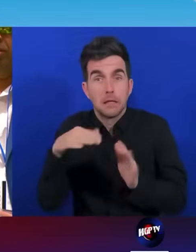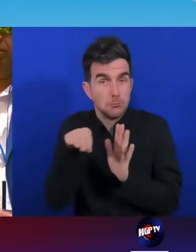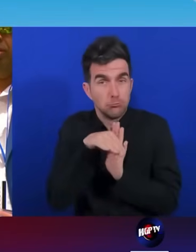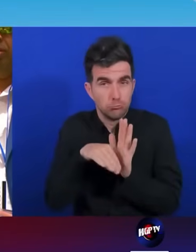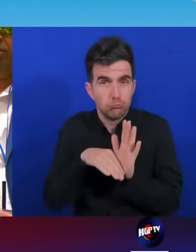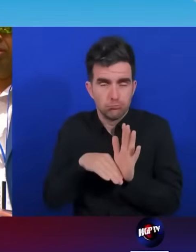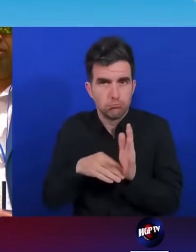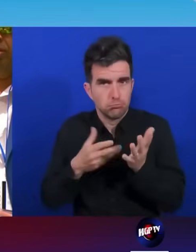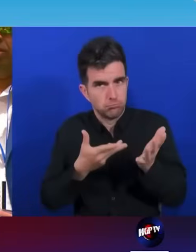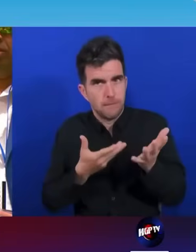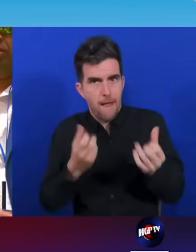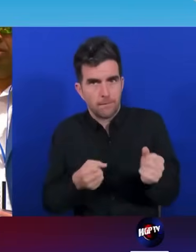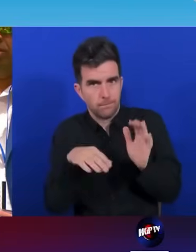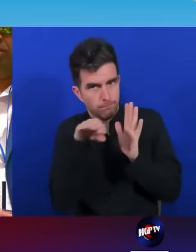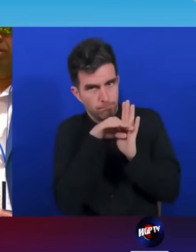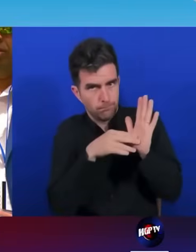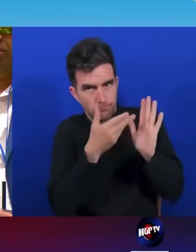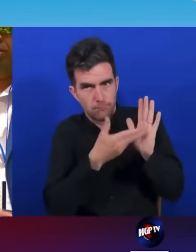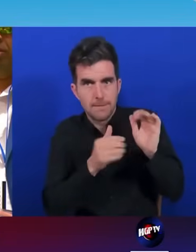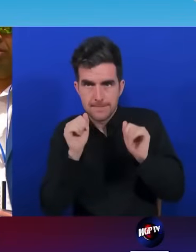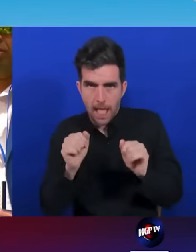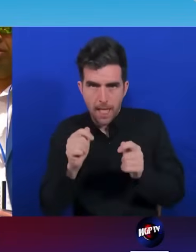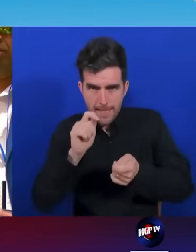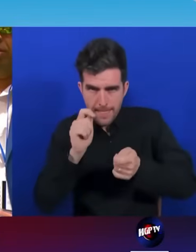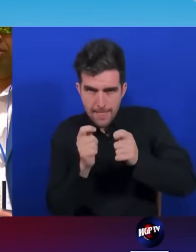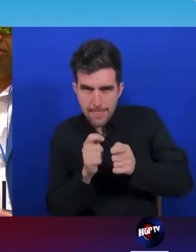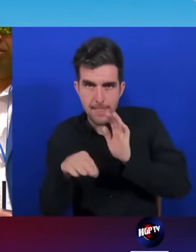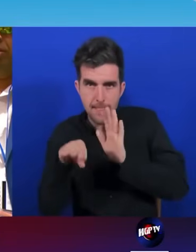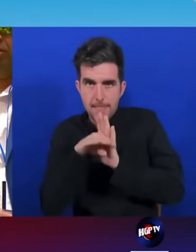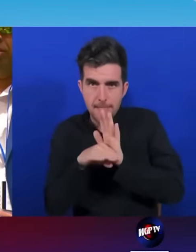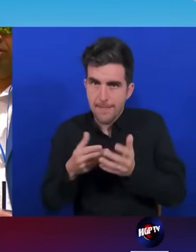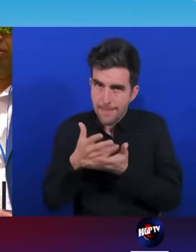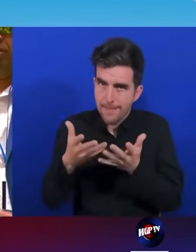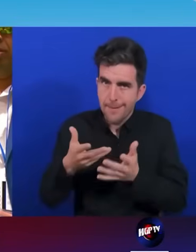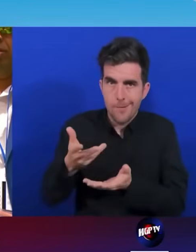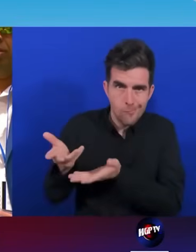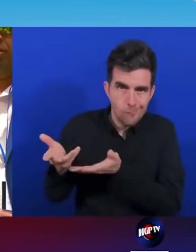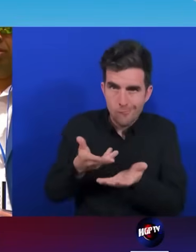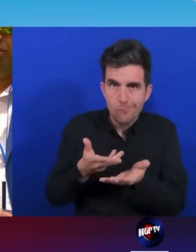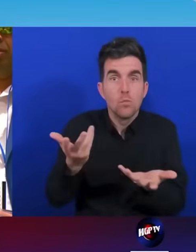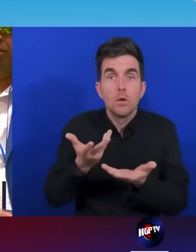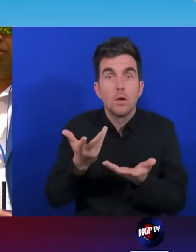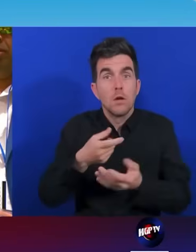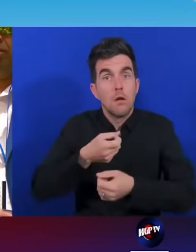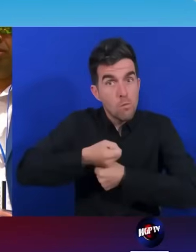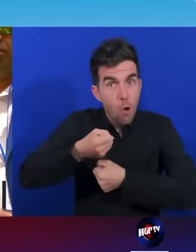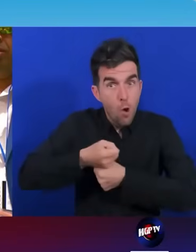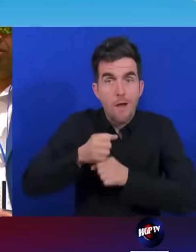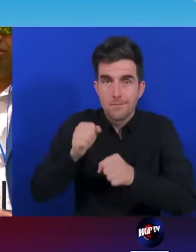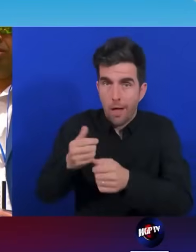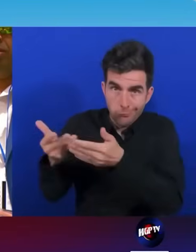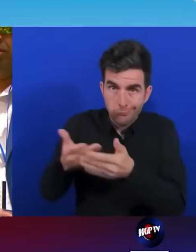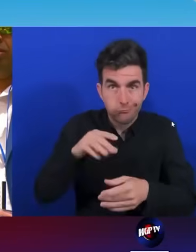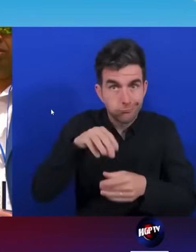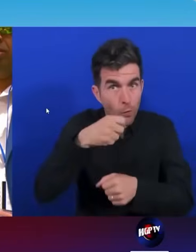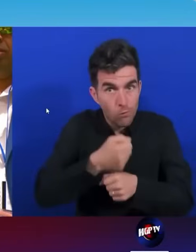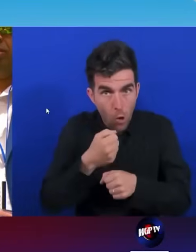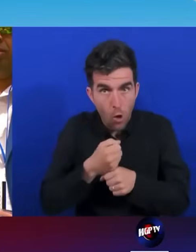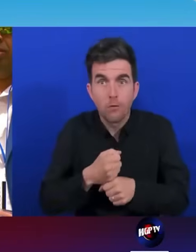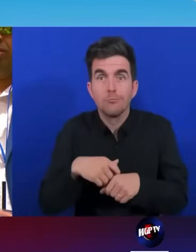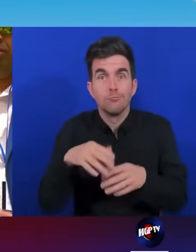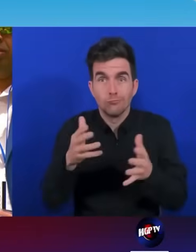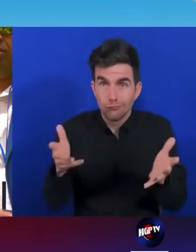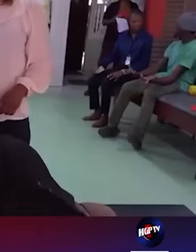mandate rehabilitation, ensure access to free education and healthcare, and promote participation in cultural